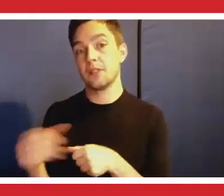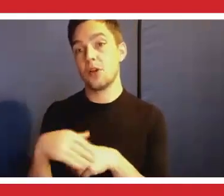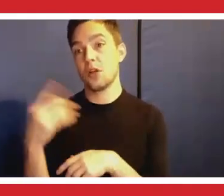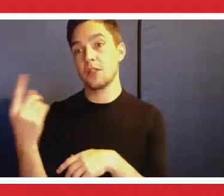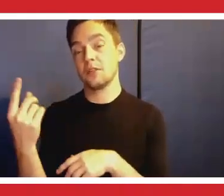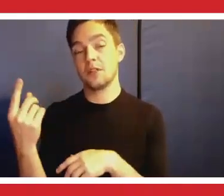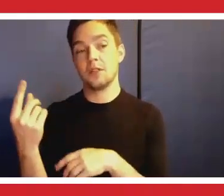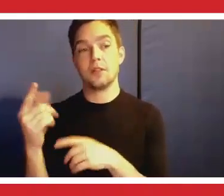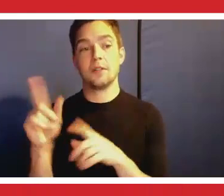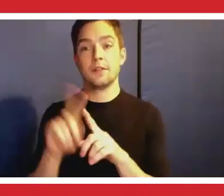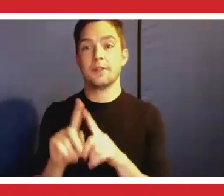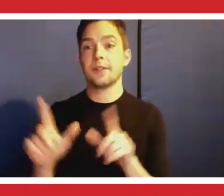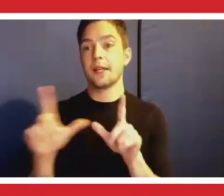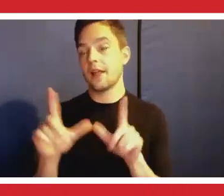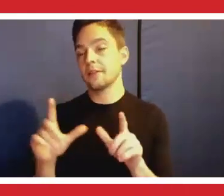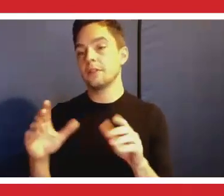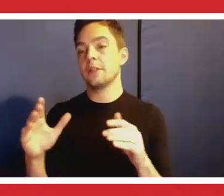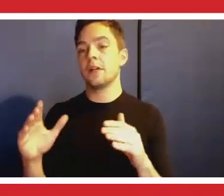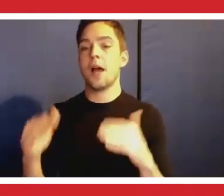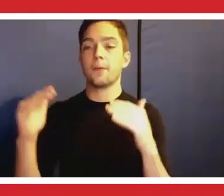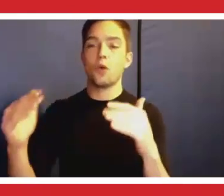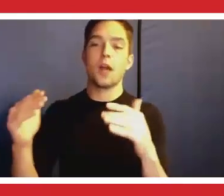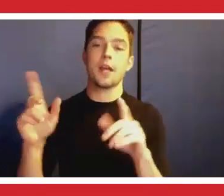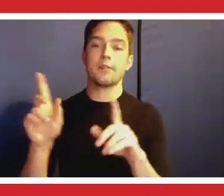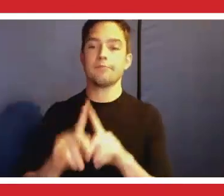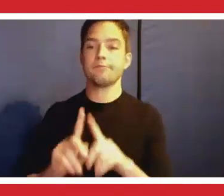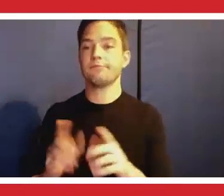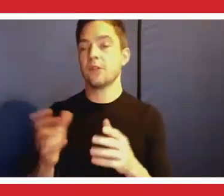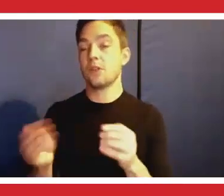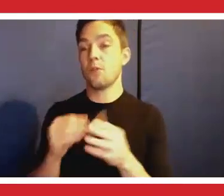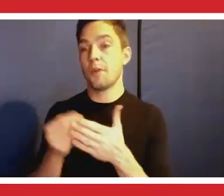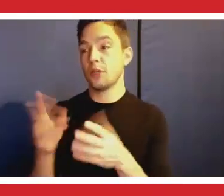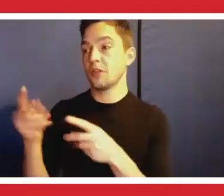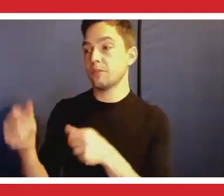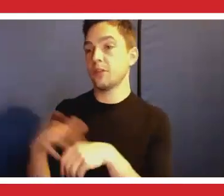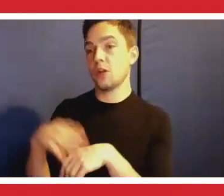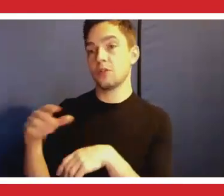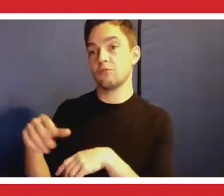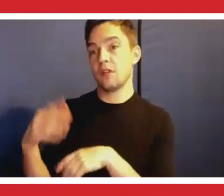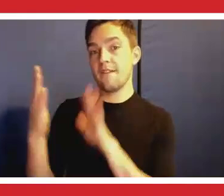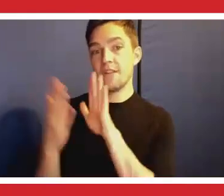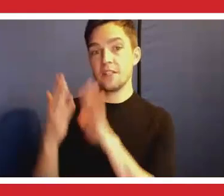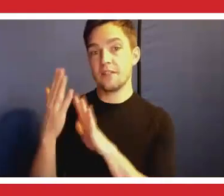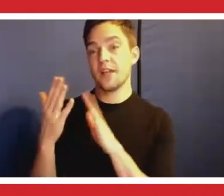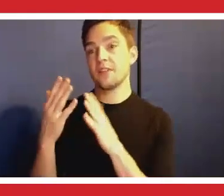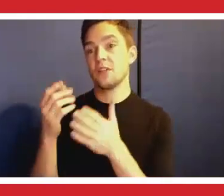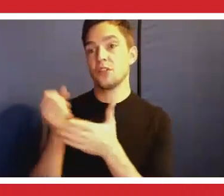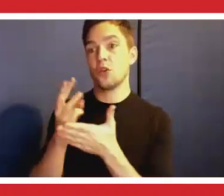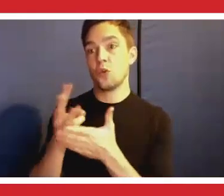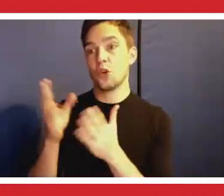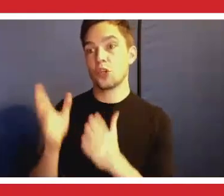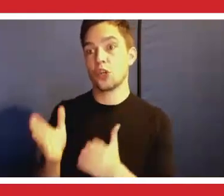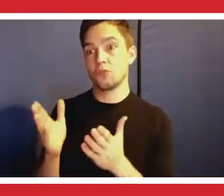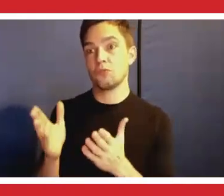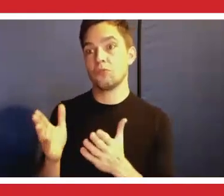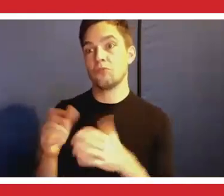licenses and upgrades and all that type of stuff, the more money you can spend on face-to-face social workers and school